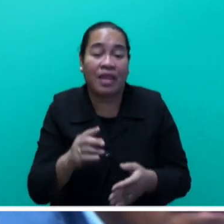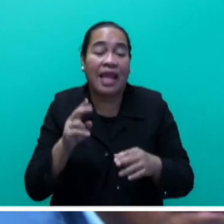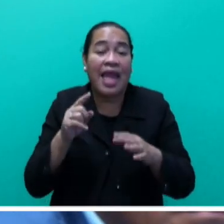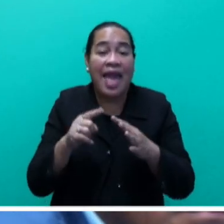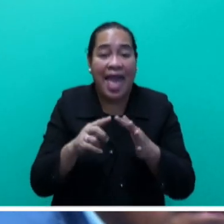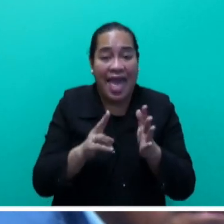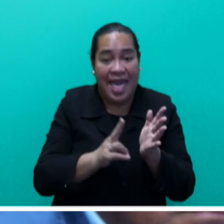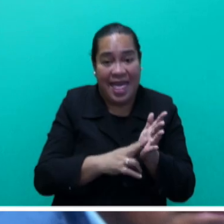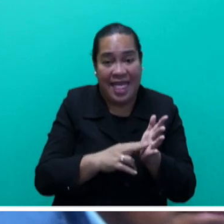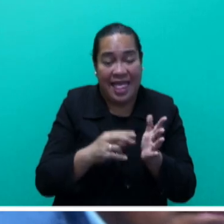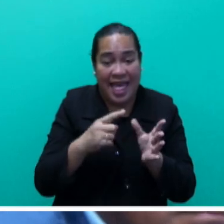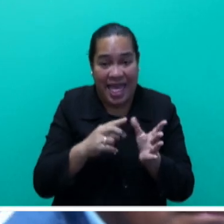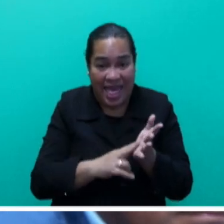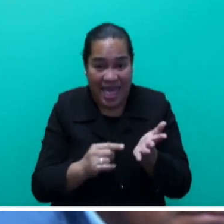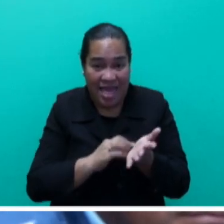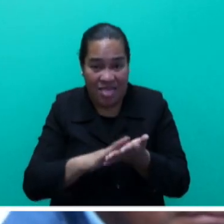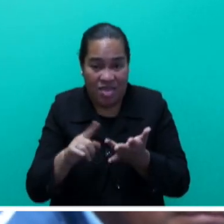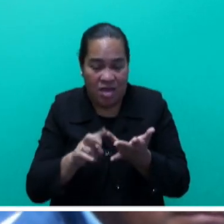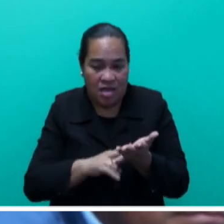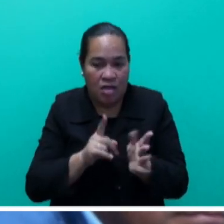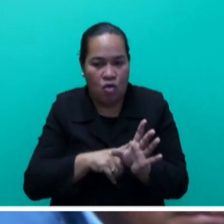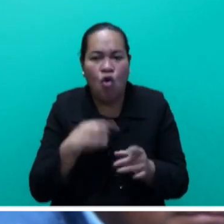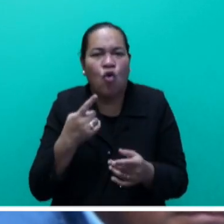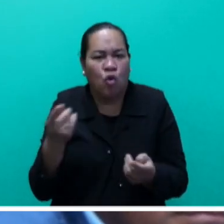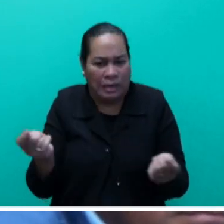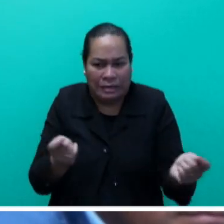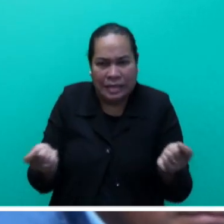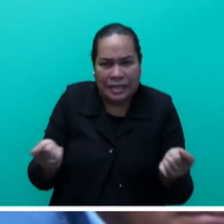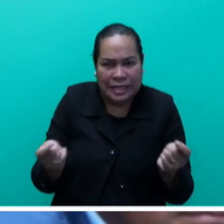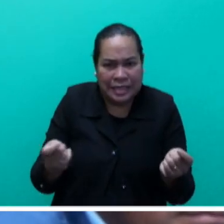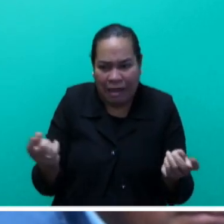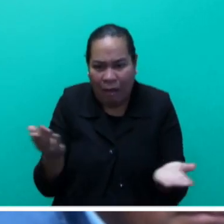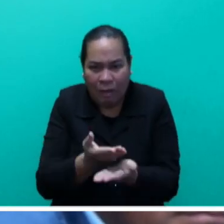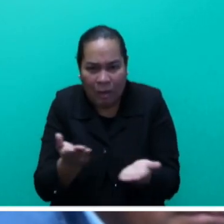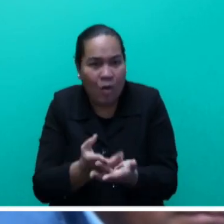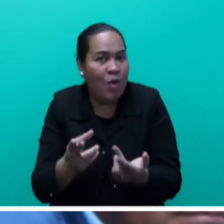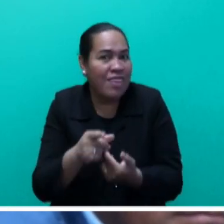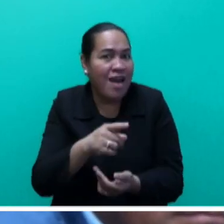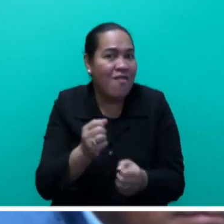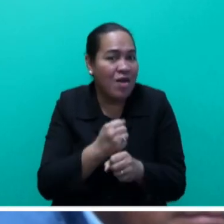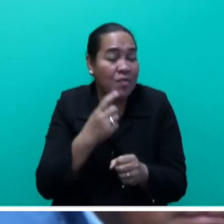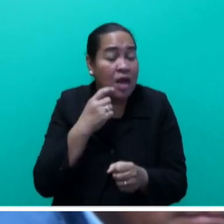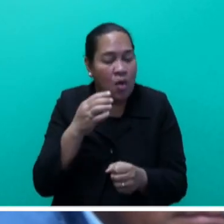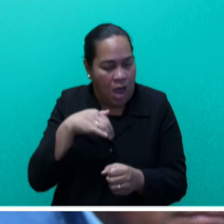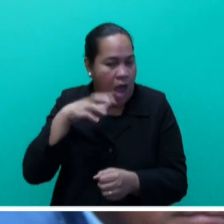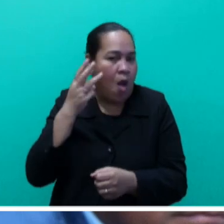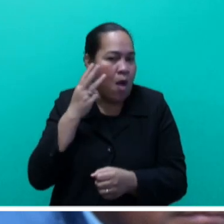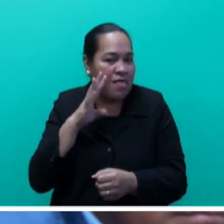assisting with the negotiations. We are all aware that they will be paid 10,000